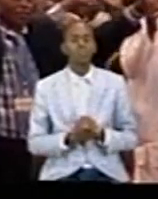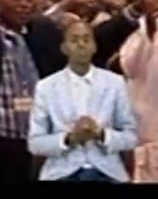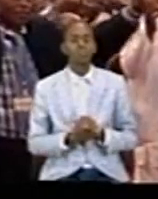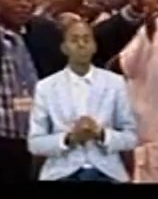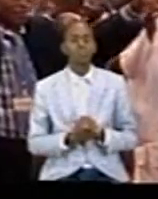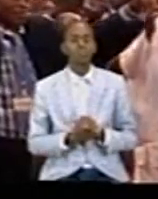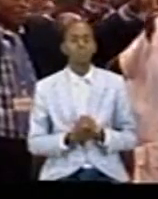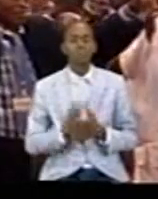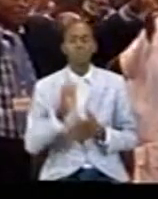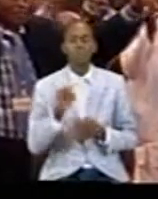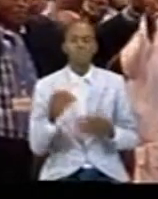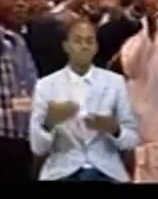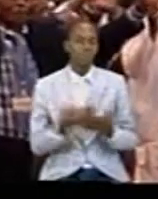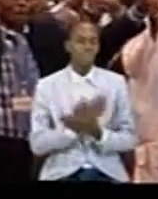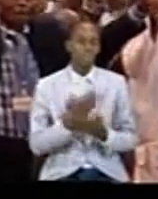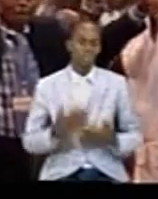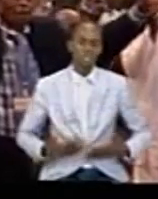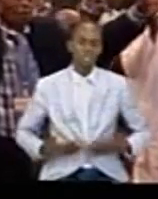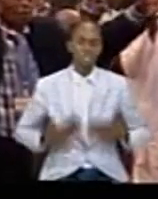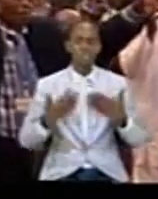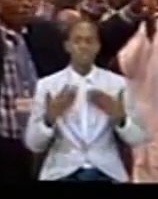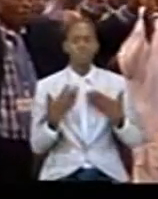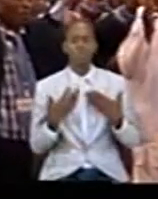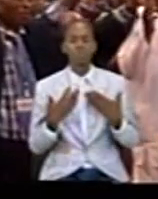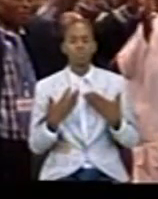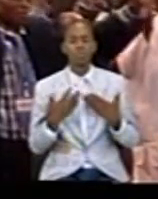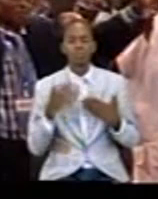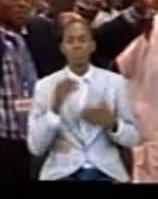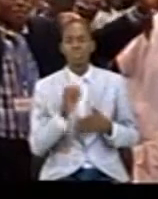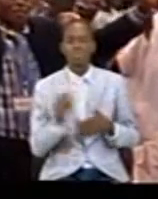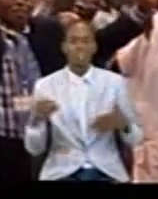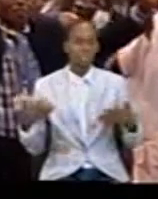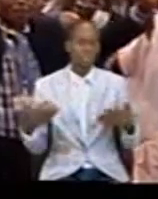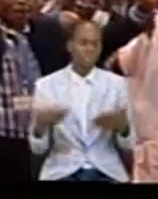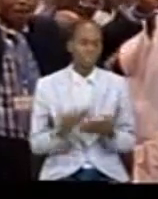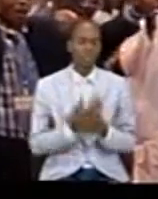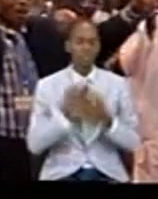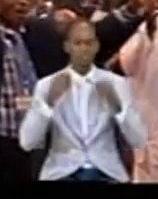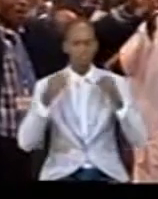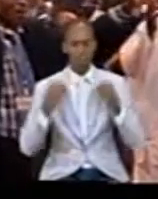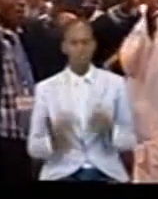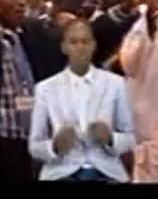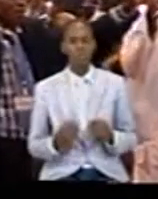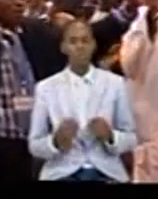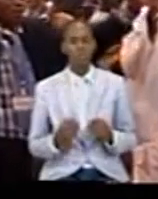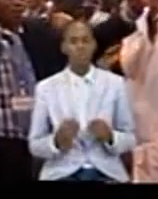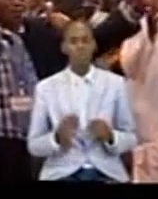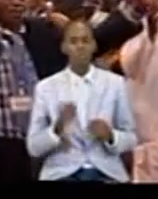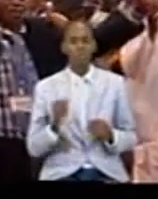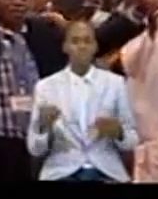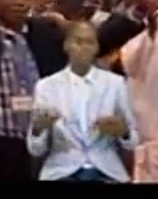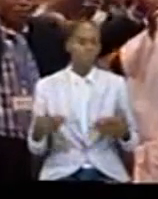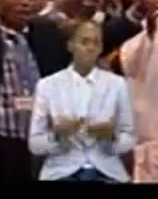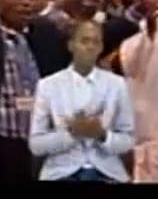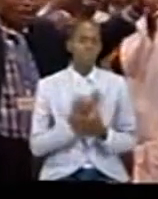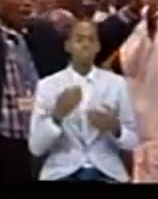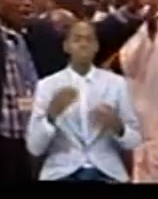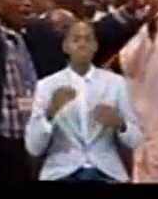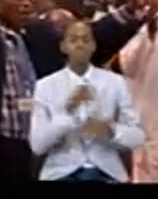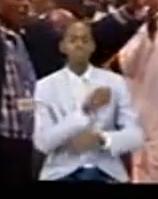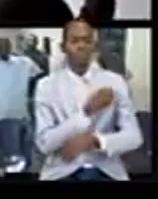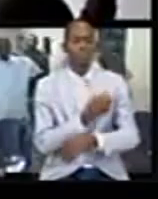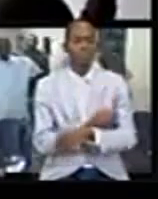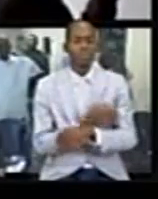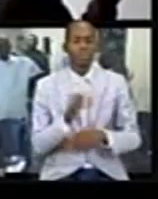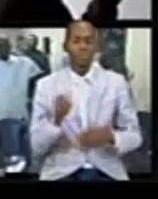A new life, a new vitality, a new strength,